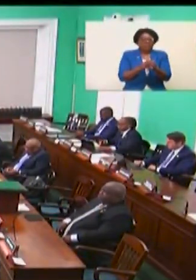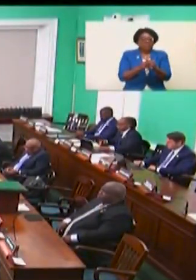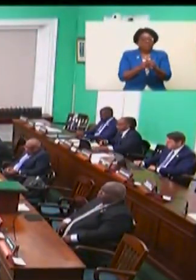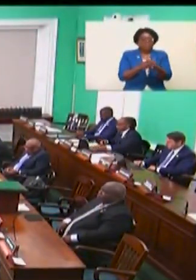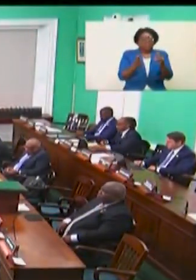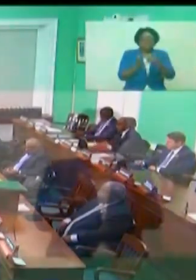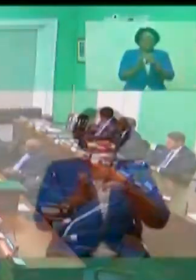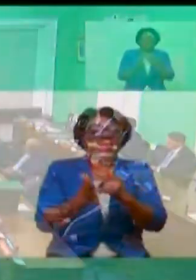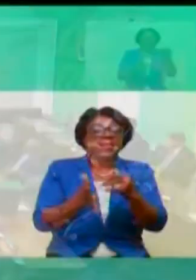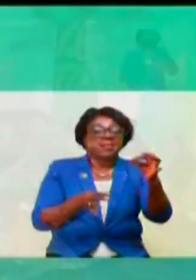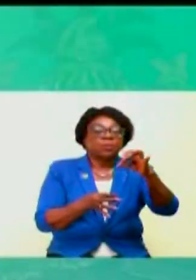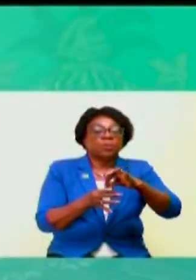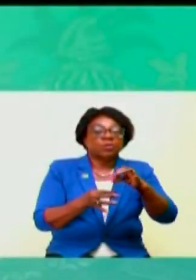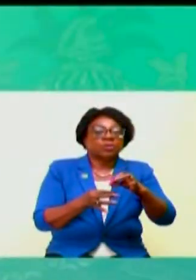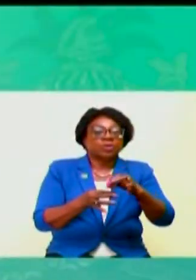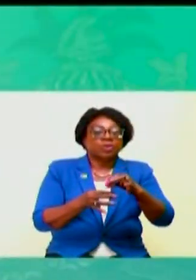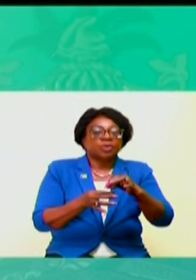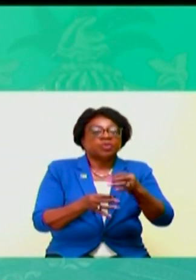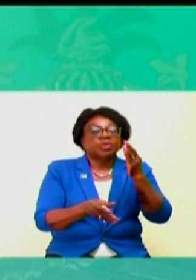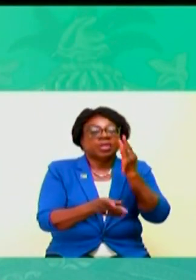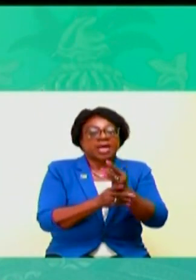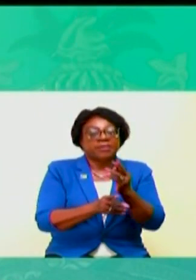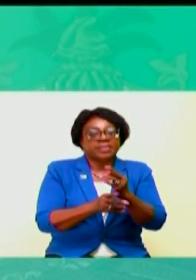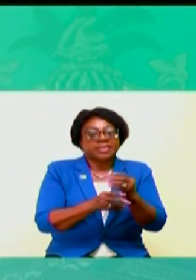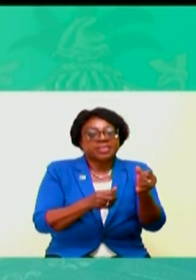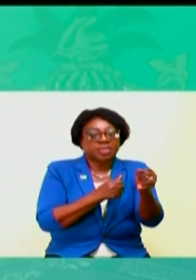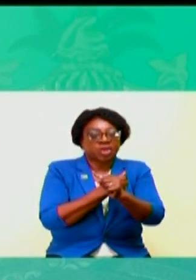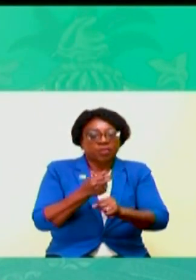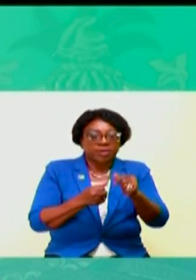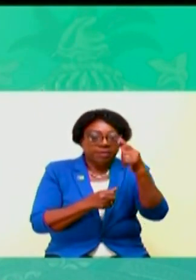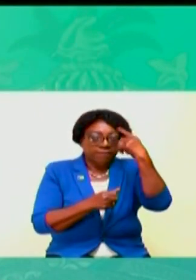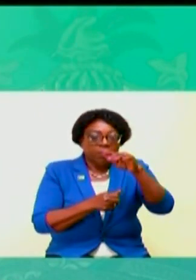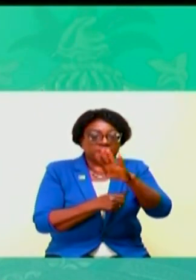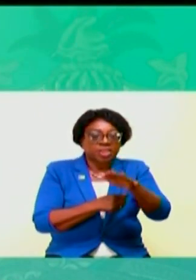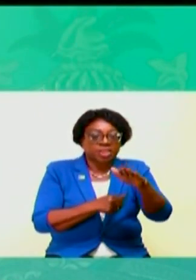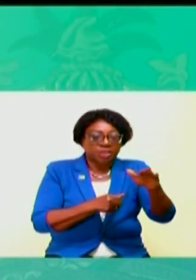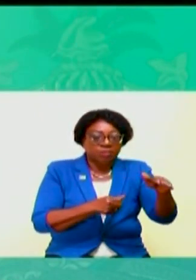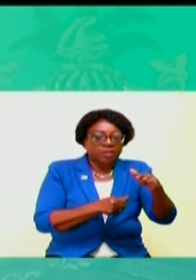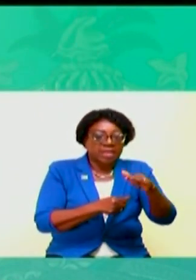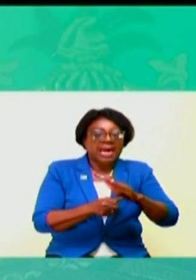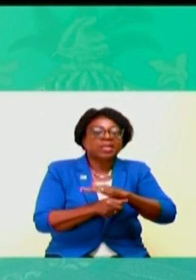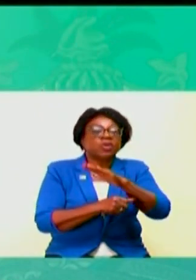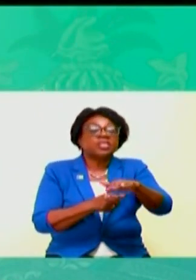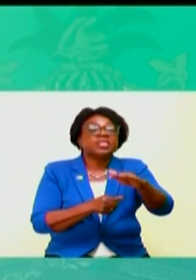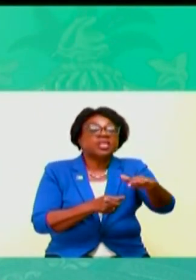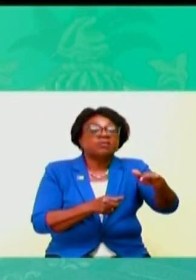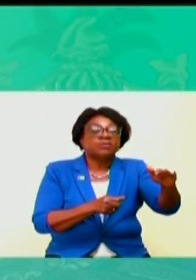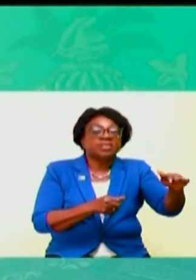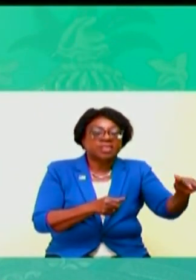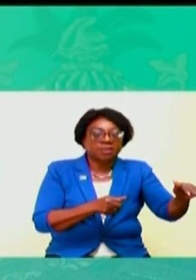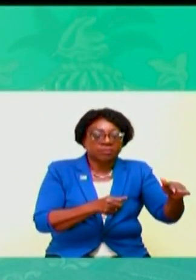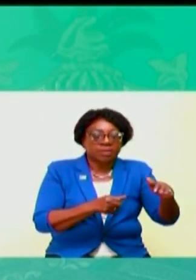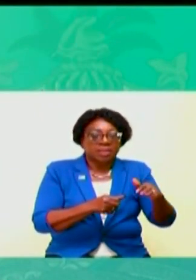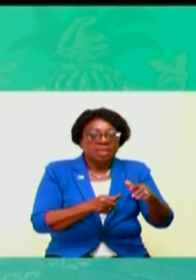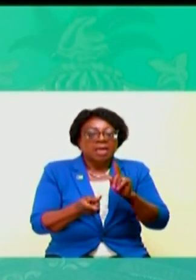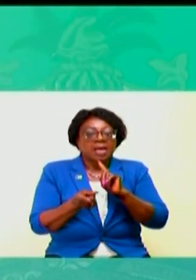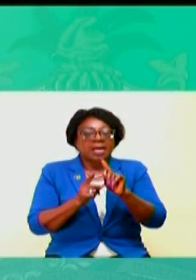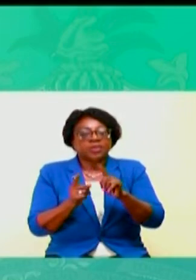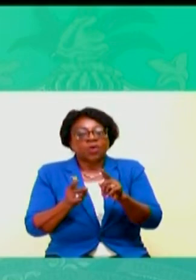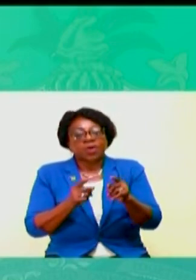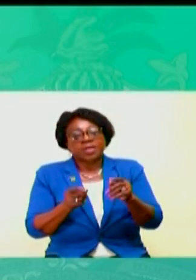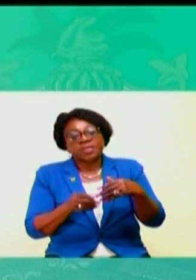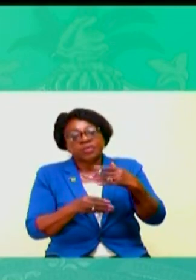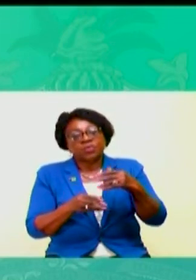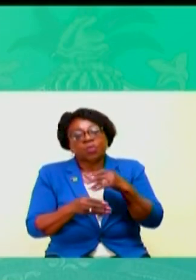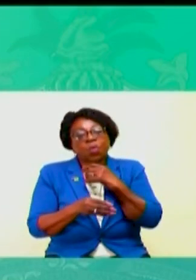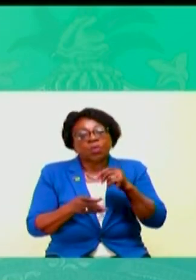It is a vote to guarantee security for your children and your children's children. I'm talking to you, Annie B. I'm talking to you, Uncle Belly, Uncle Barry,